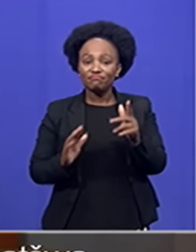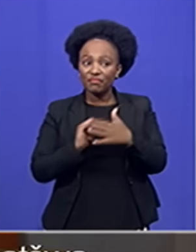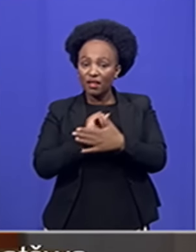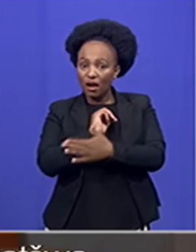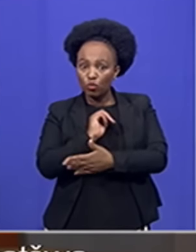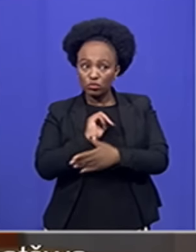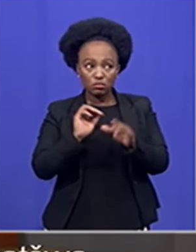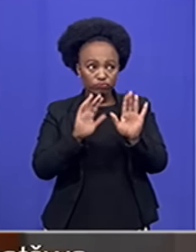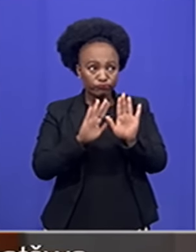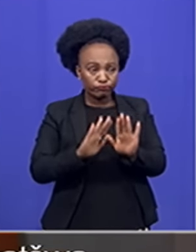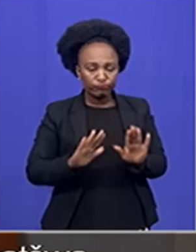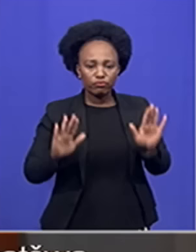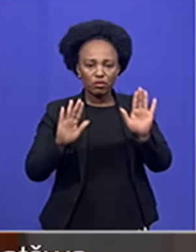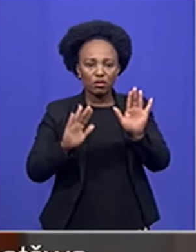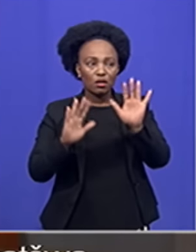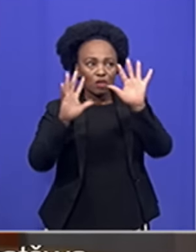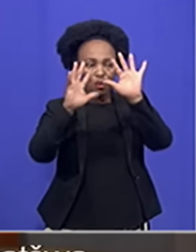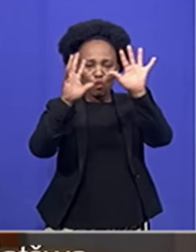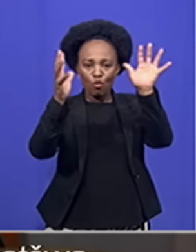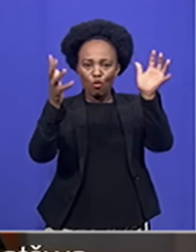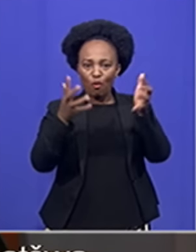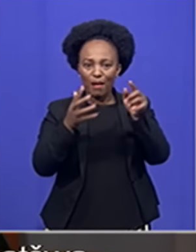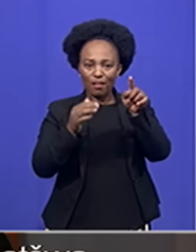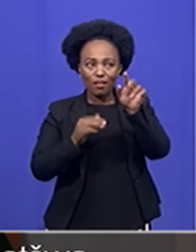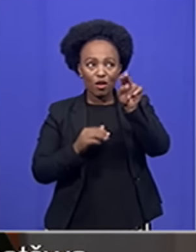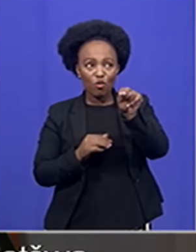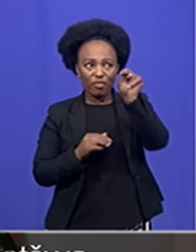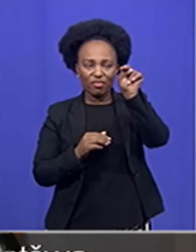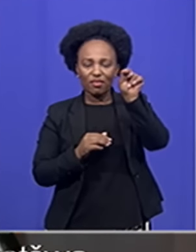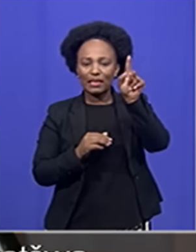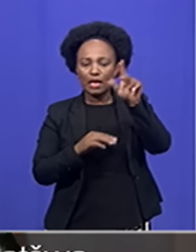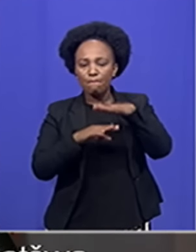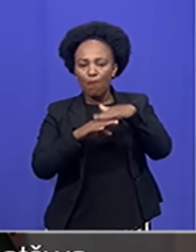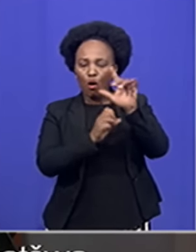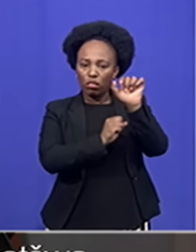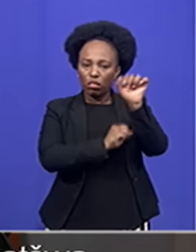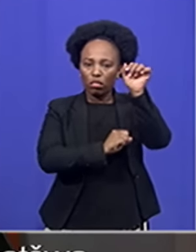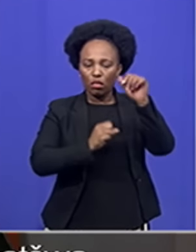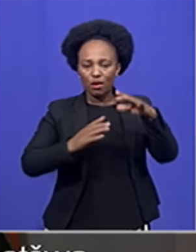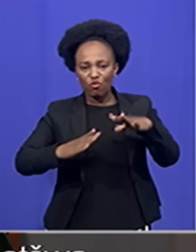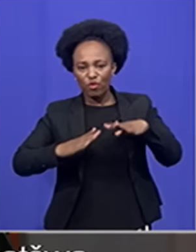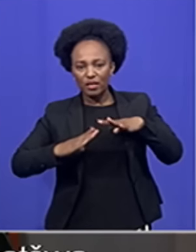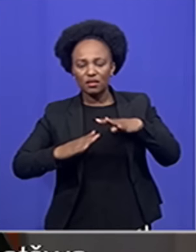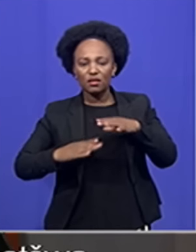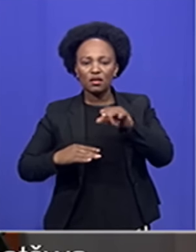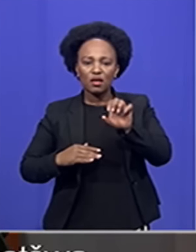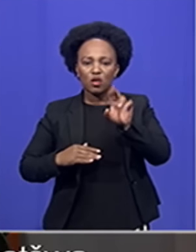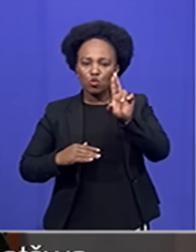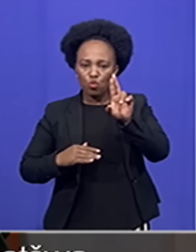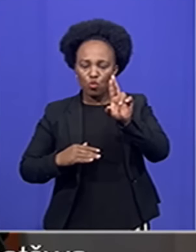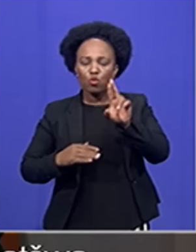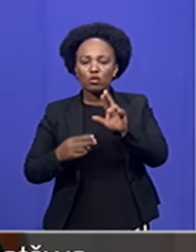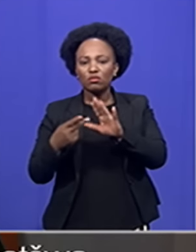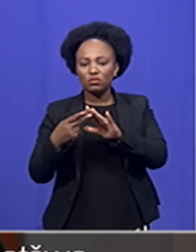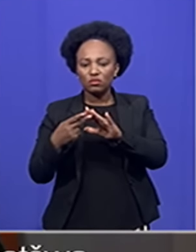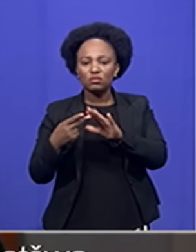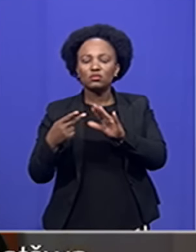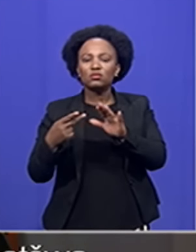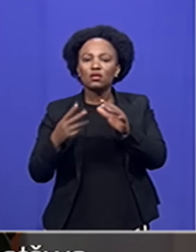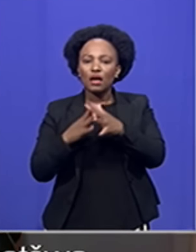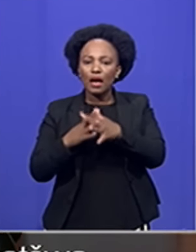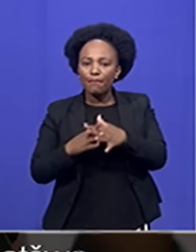gore tse di leng from the global north ke the most industrialized countries ra di itse dinaga tsa go tshwana le bo EU dinaga tsotlhe tse di mo tlase ga